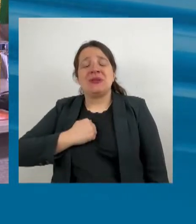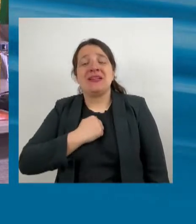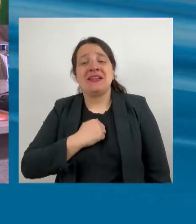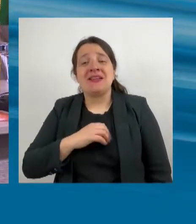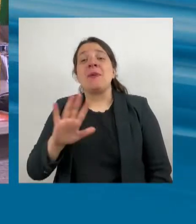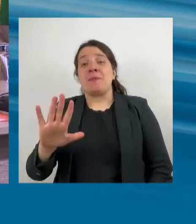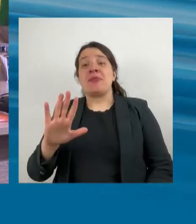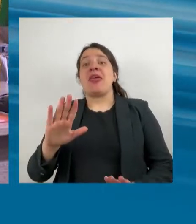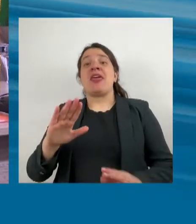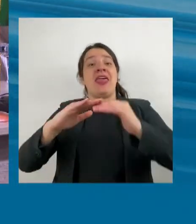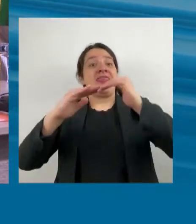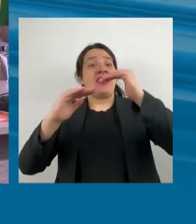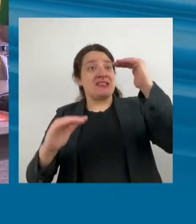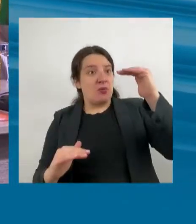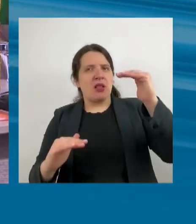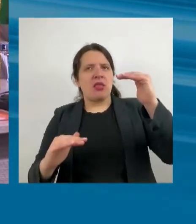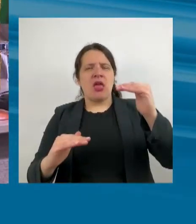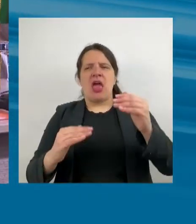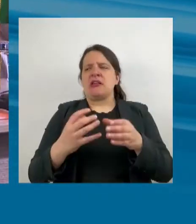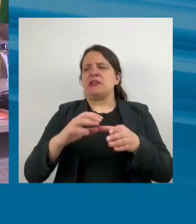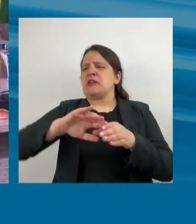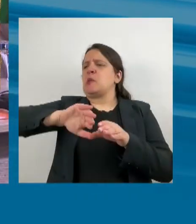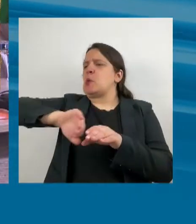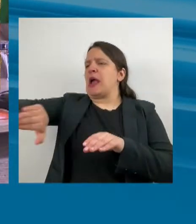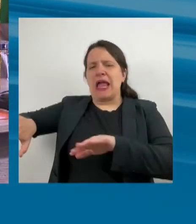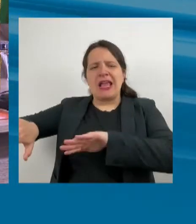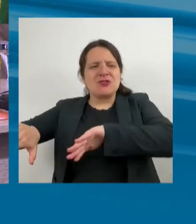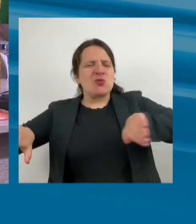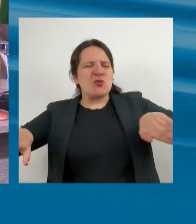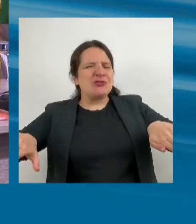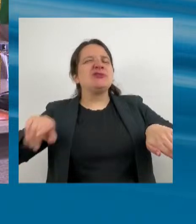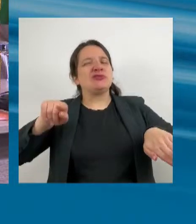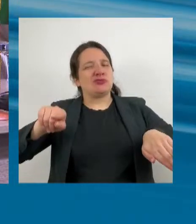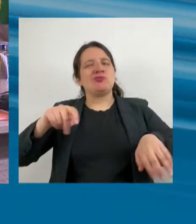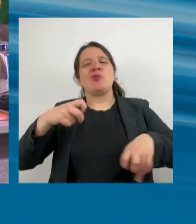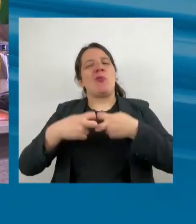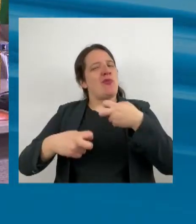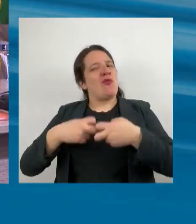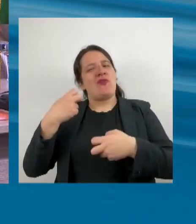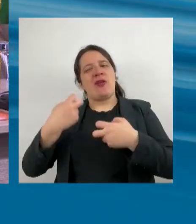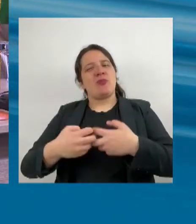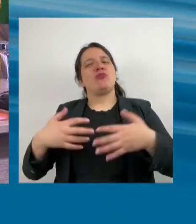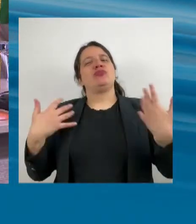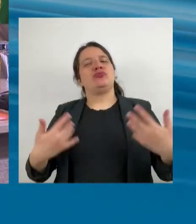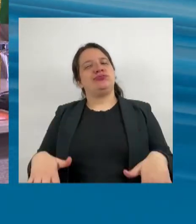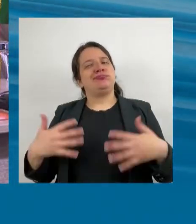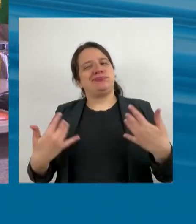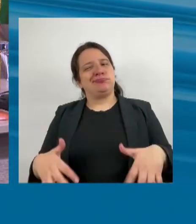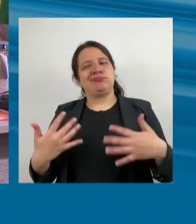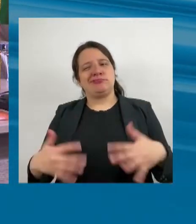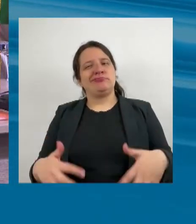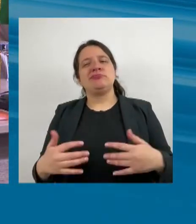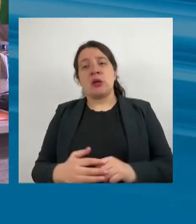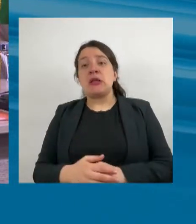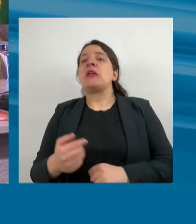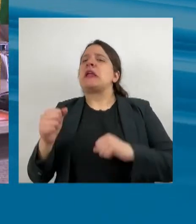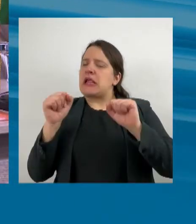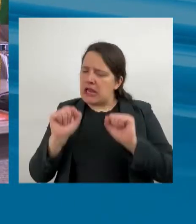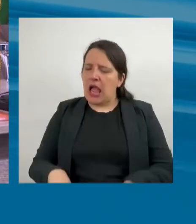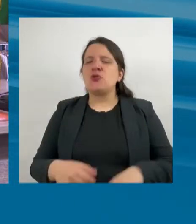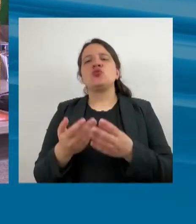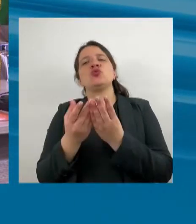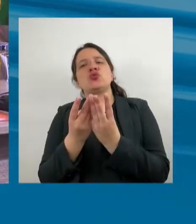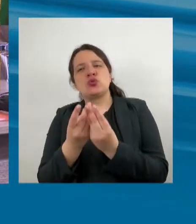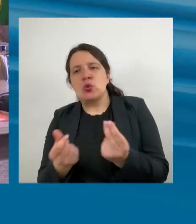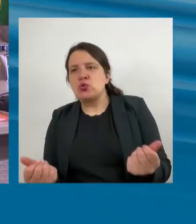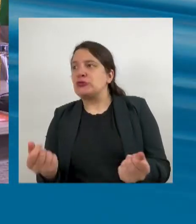Inequality and exclusion are deeply rooted problems in our societies, but they can be solved